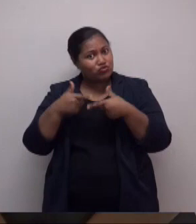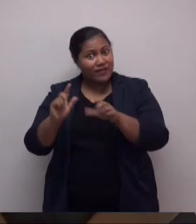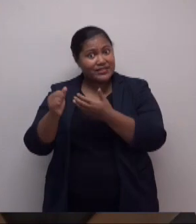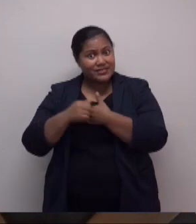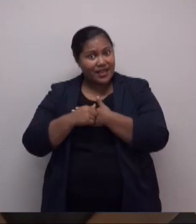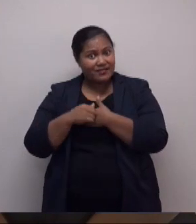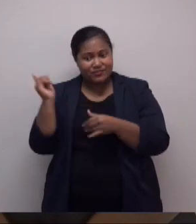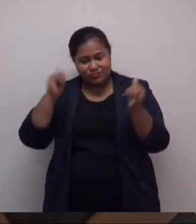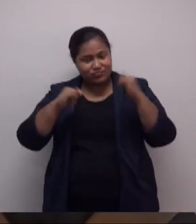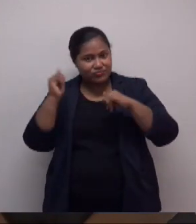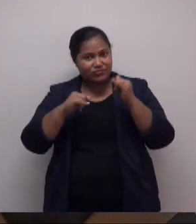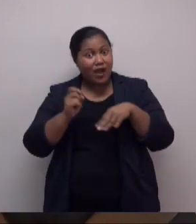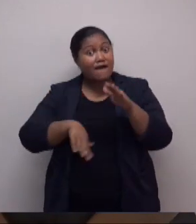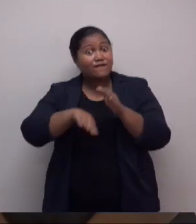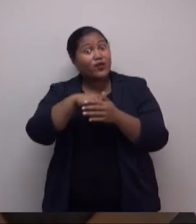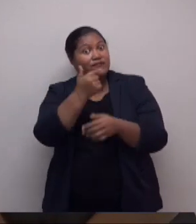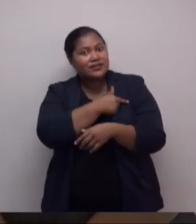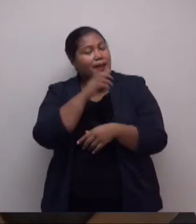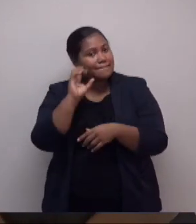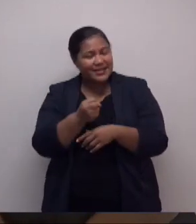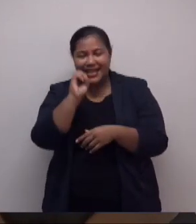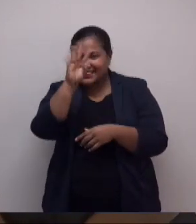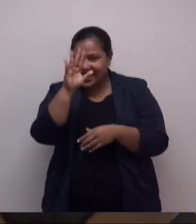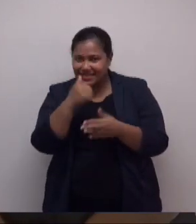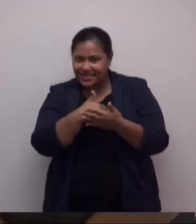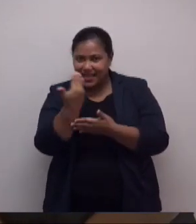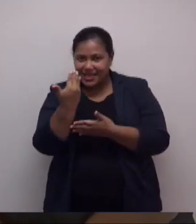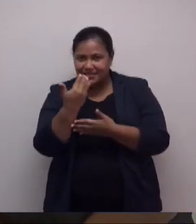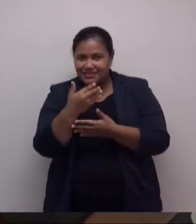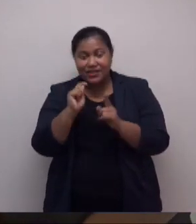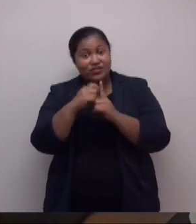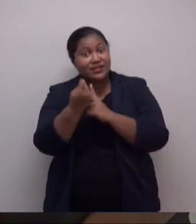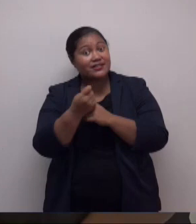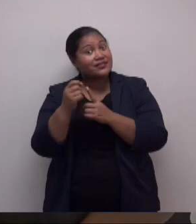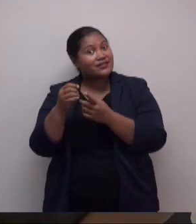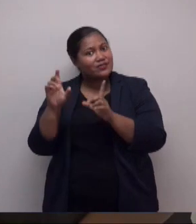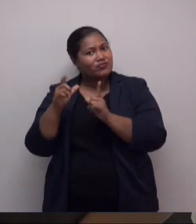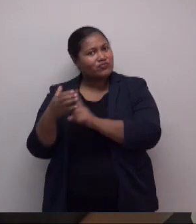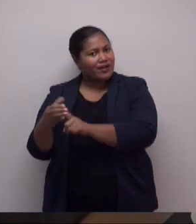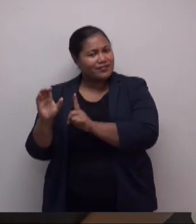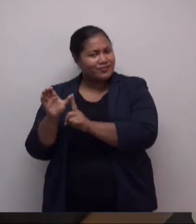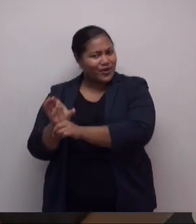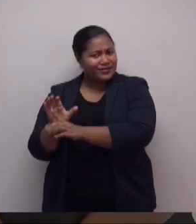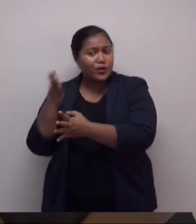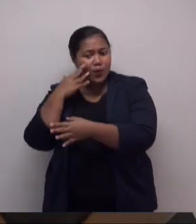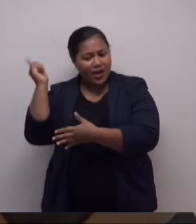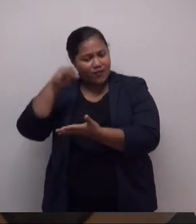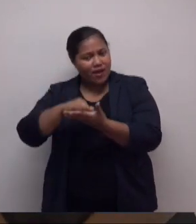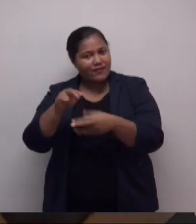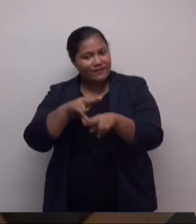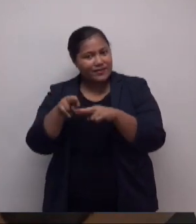vaccinated travelers must complete a 10-day stint in a traditional quarantine center upon arrival in Fiji